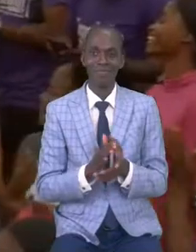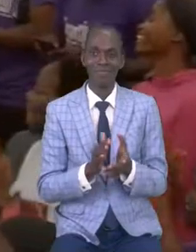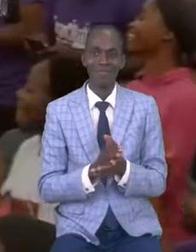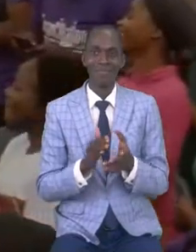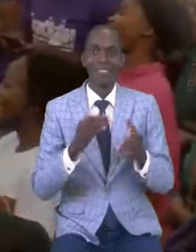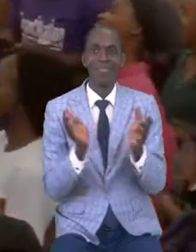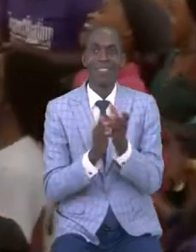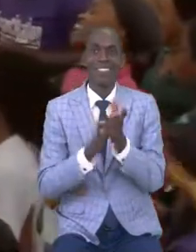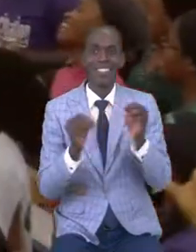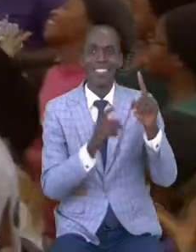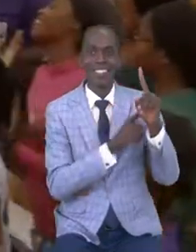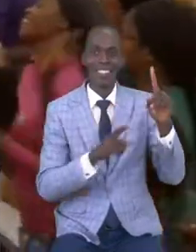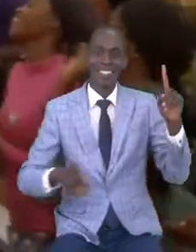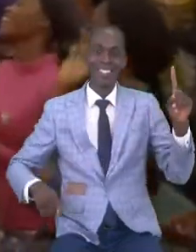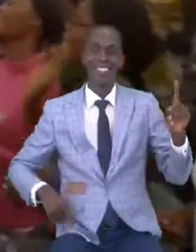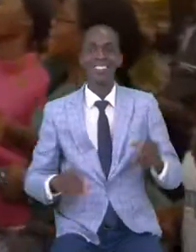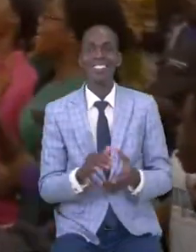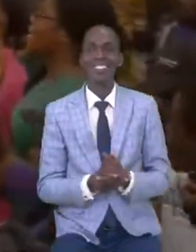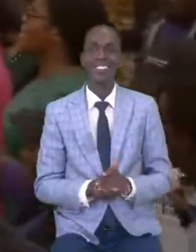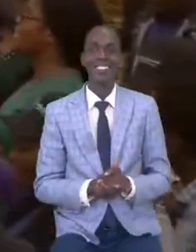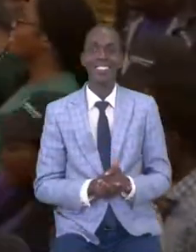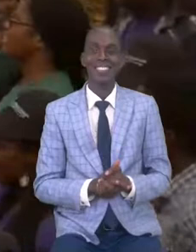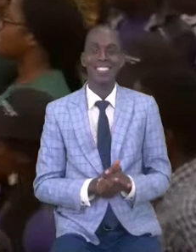Praise the Lord.